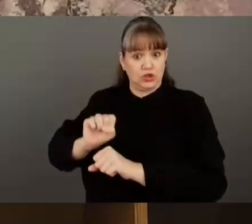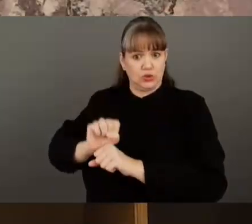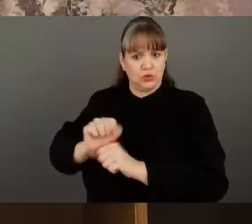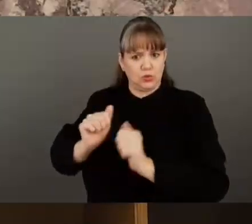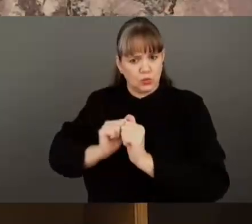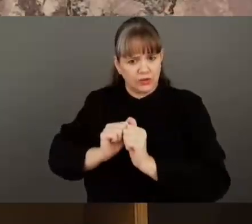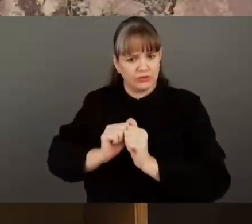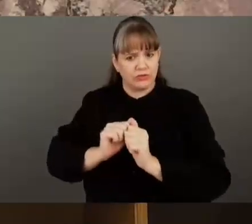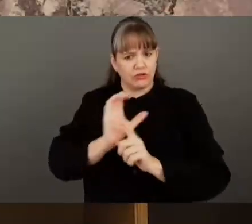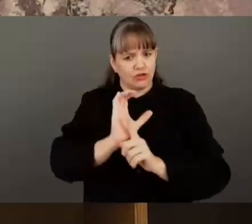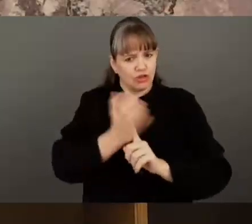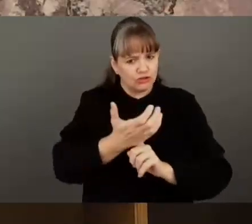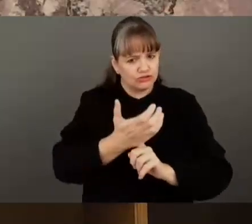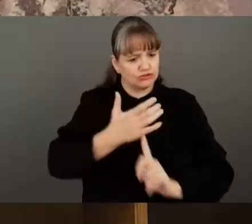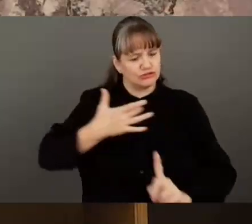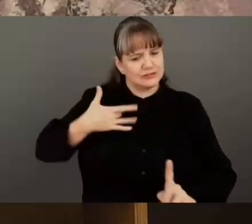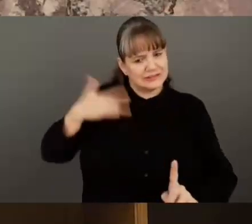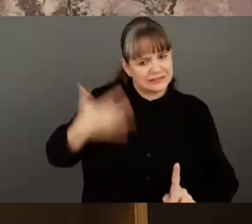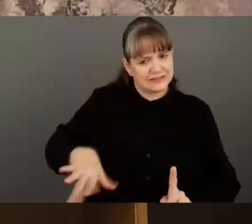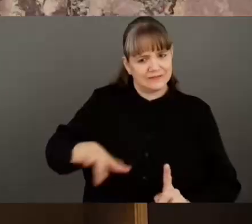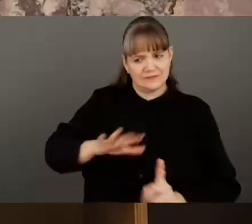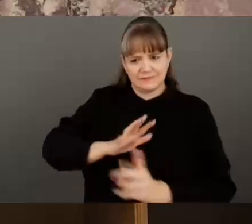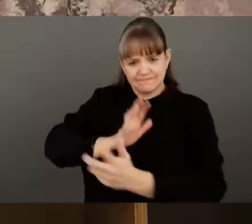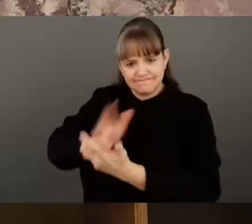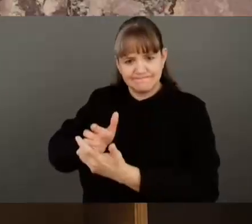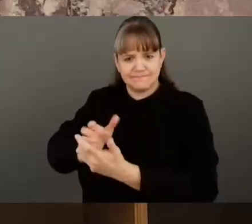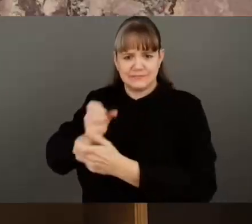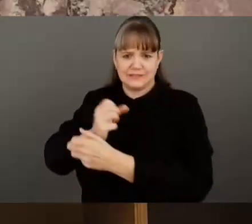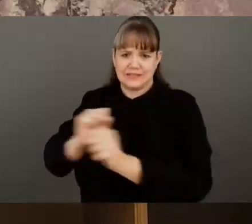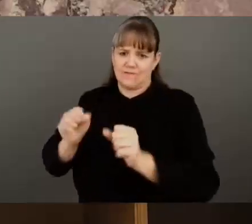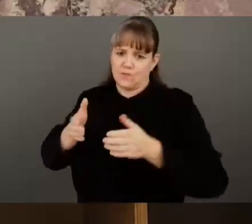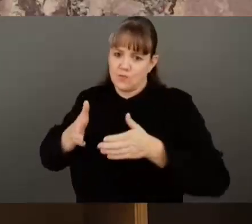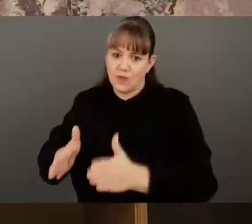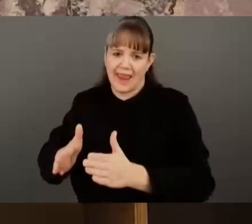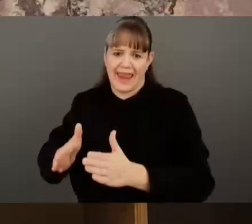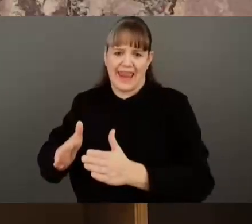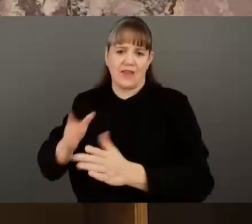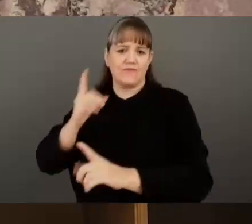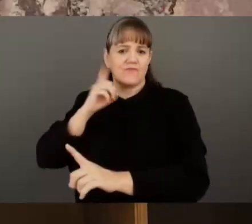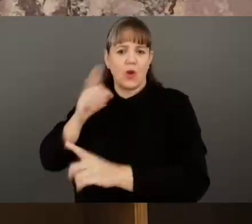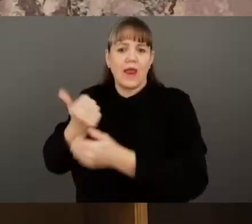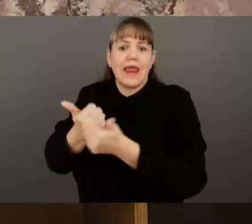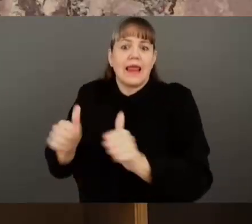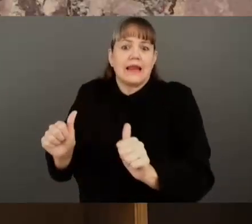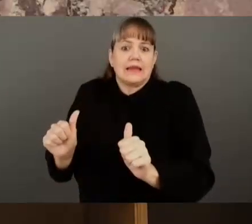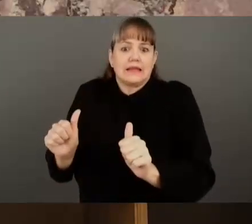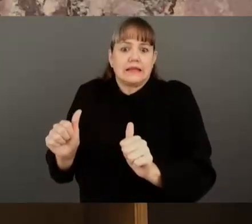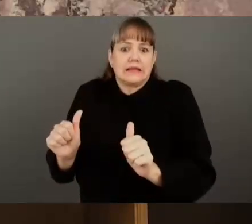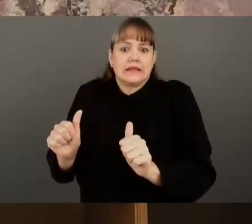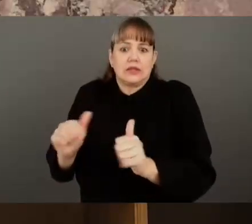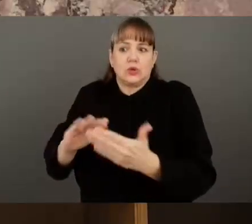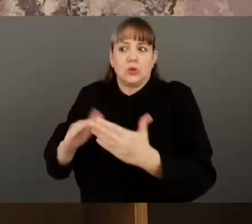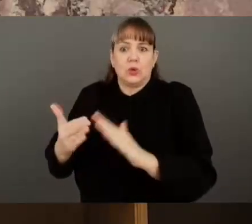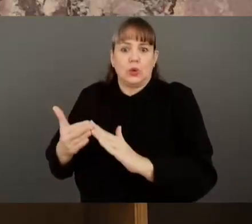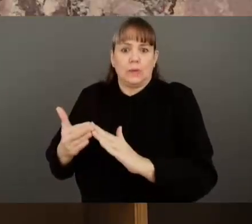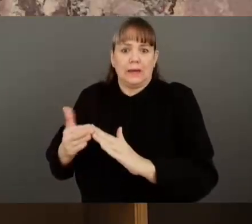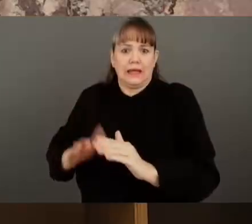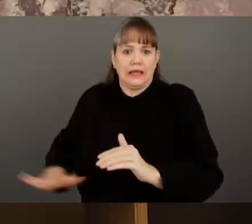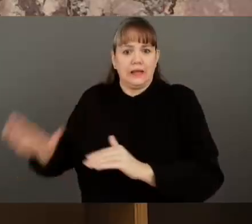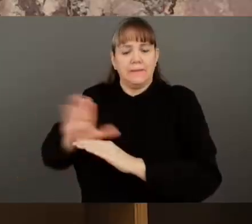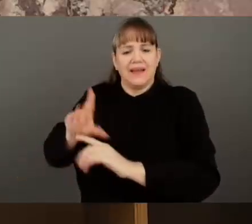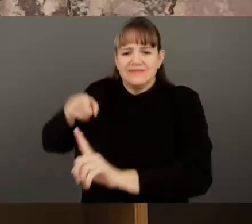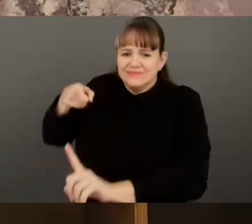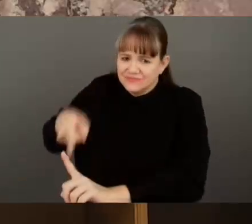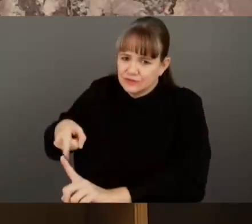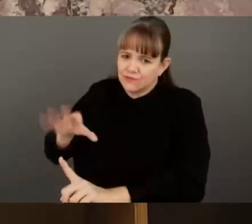communities, particularly First Nations. This is why our ministry works in partnership with the Ministry